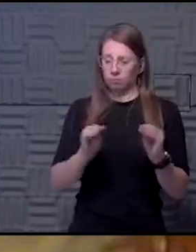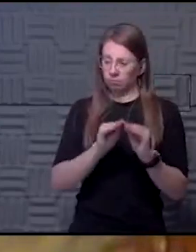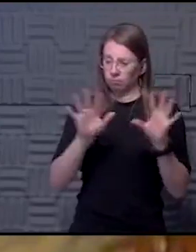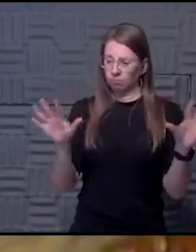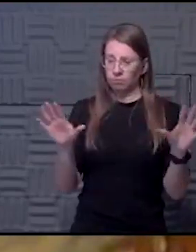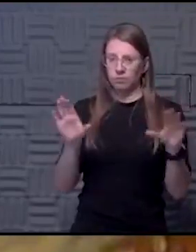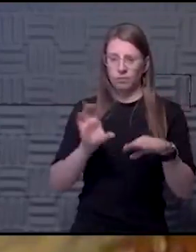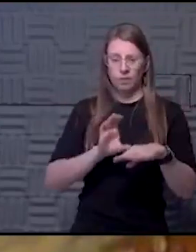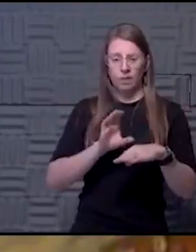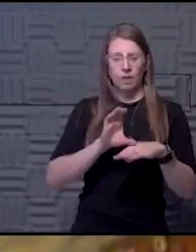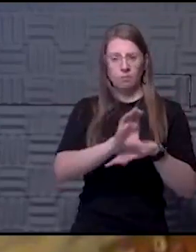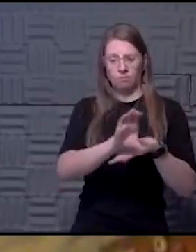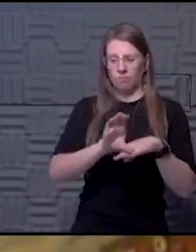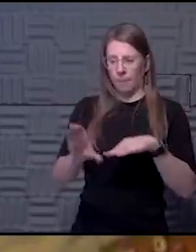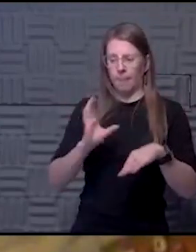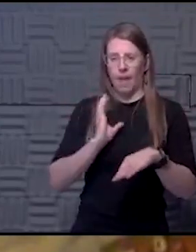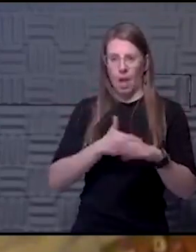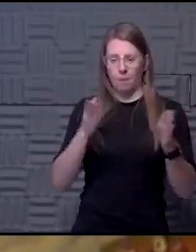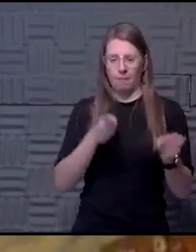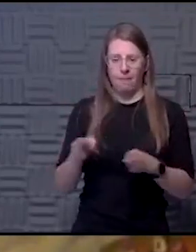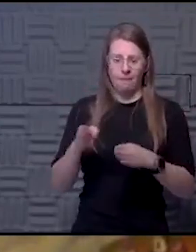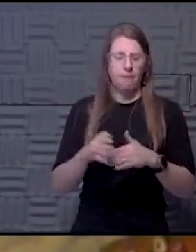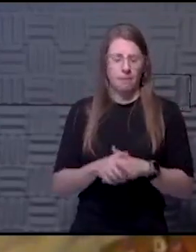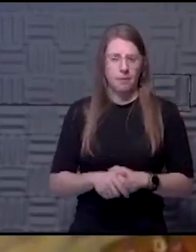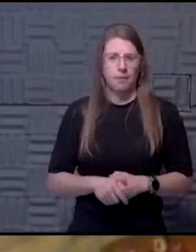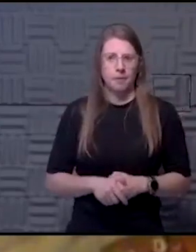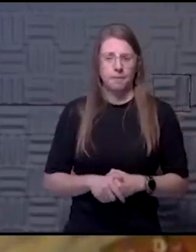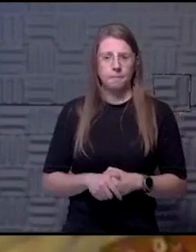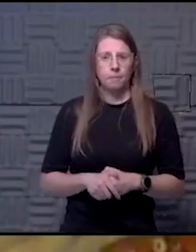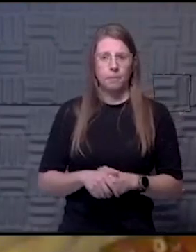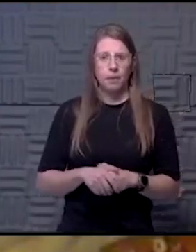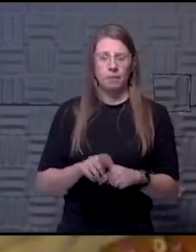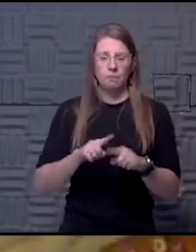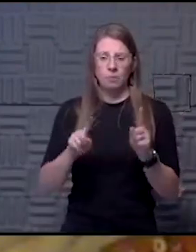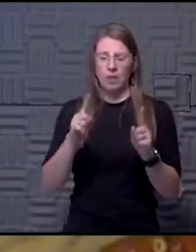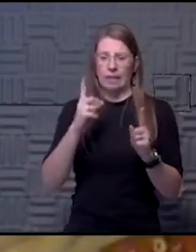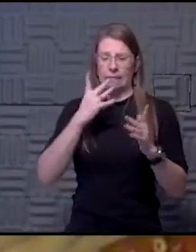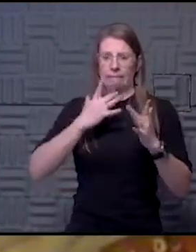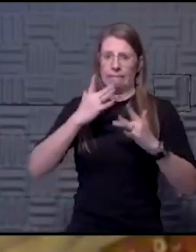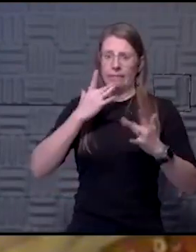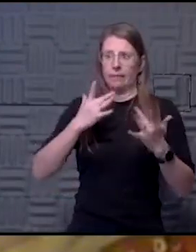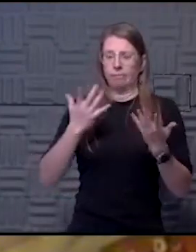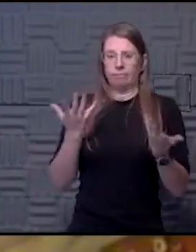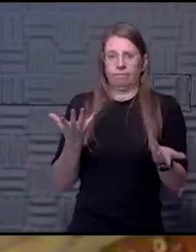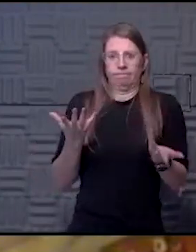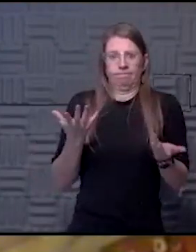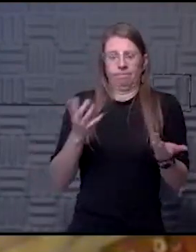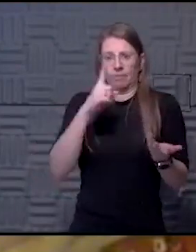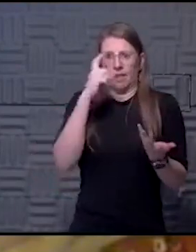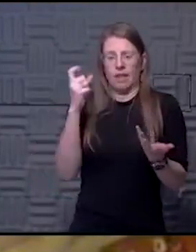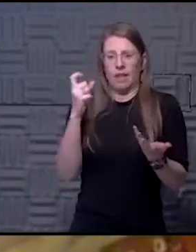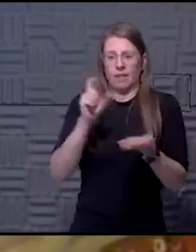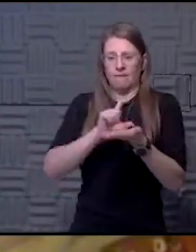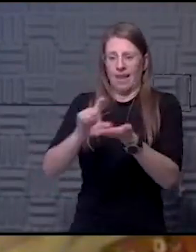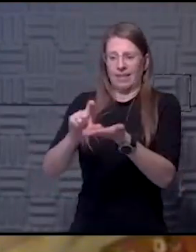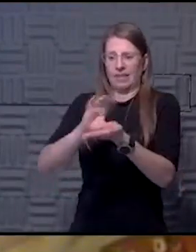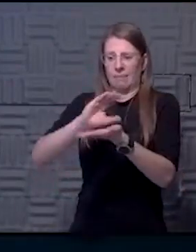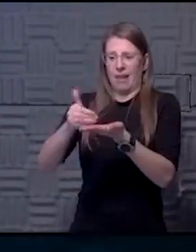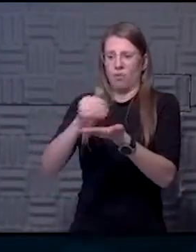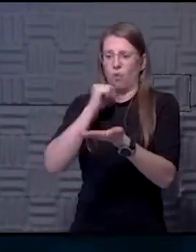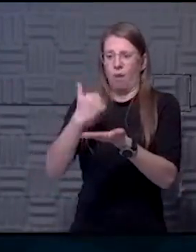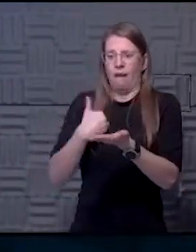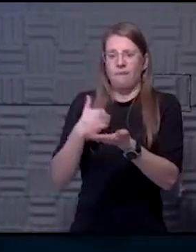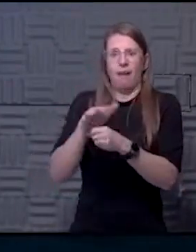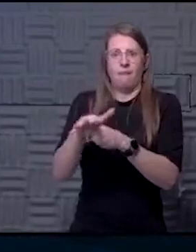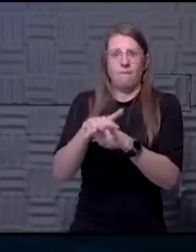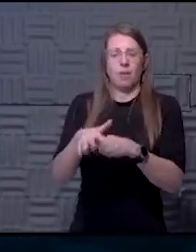allocation methodology, but it's just fallen short because we don't have the amount of vaccine we need. And